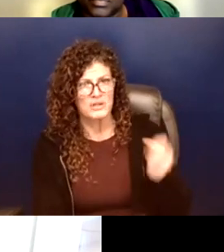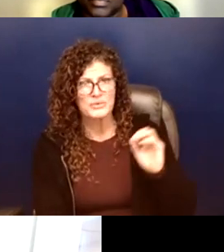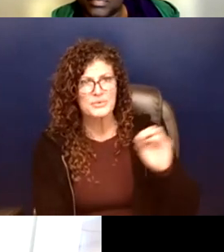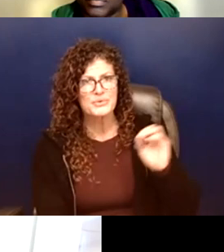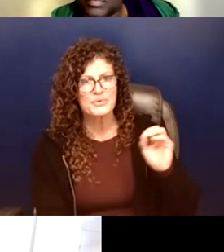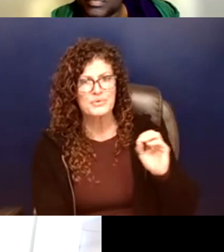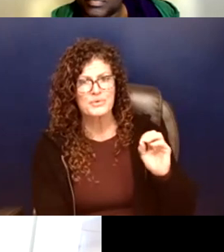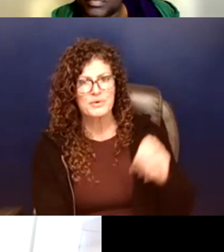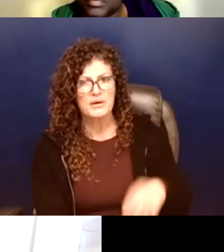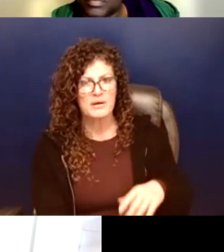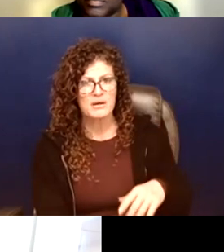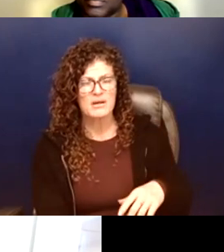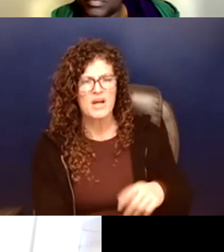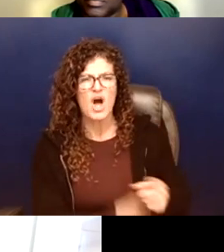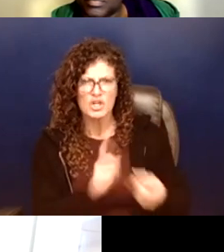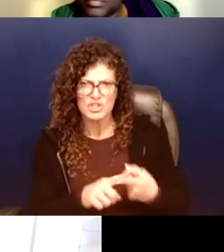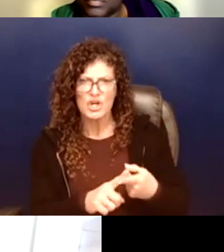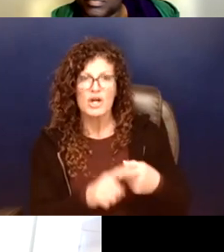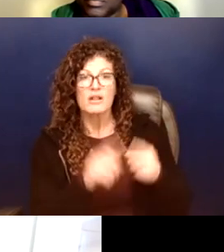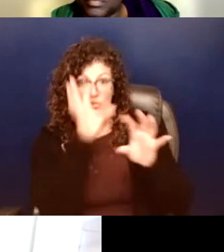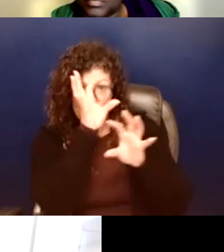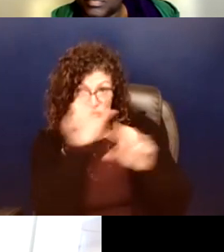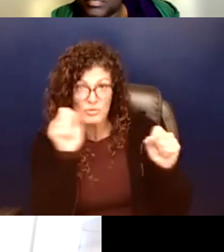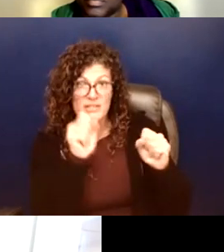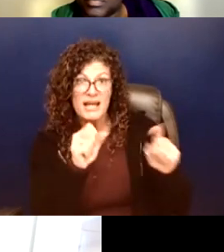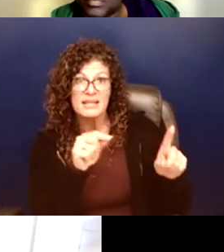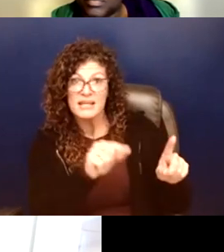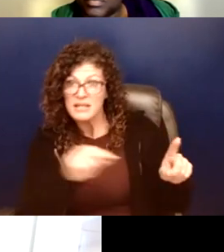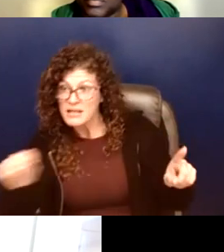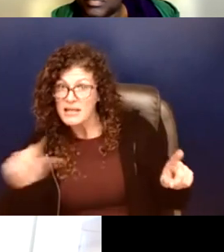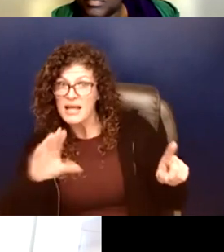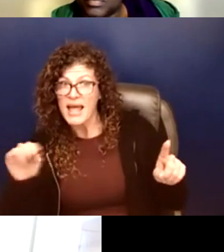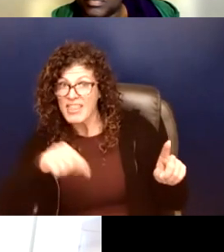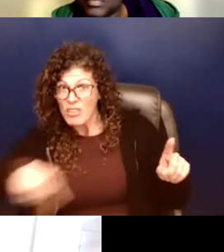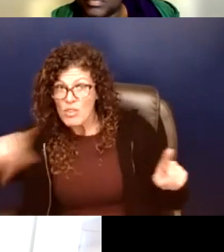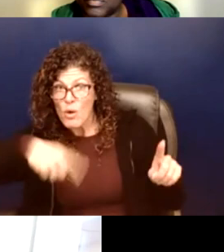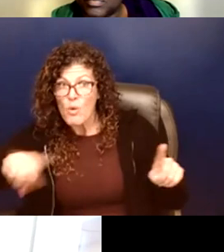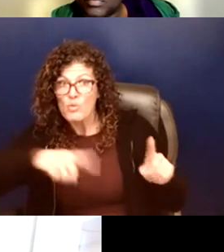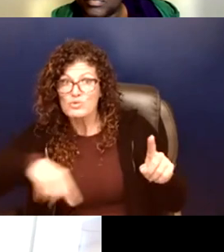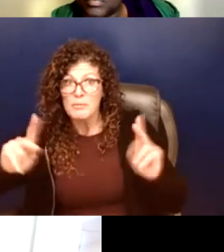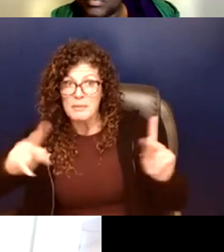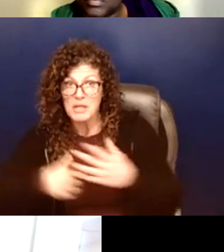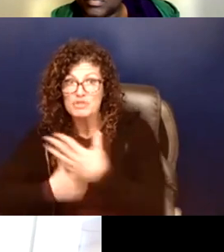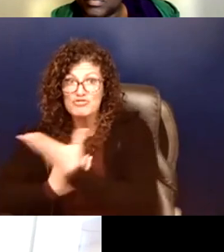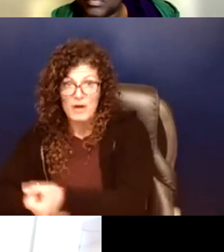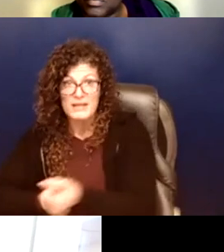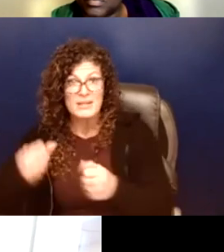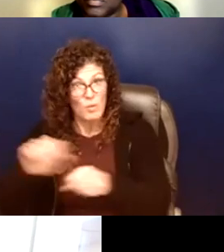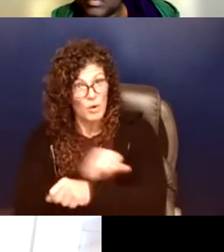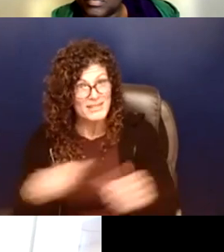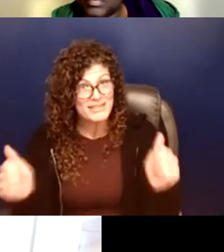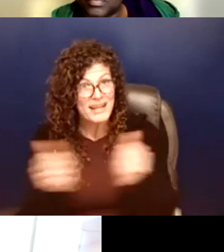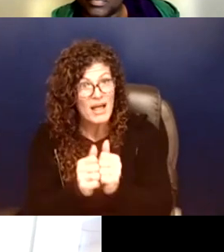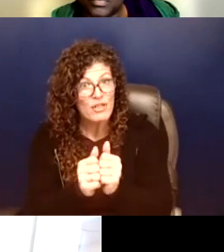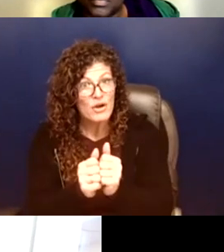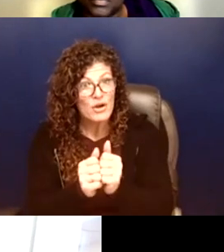we feel like there's this autonomy that those people that we do trust can work together, have that ability to work together, we're gonna